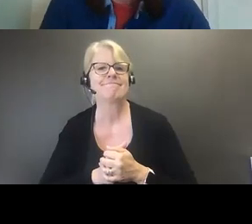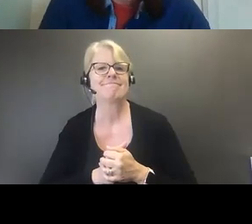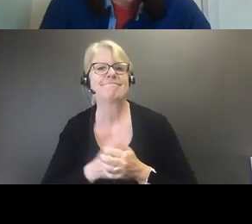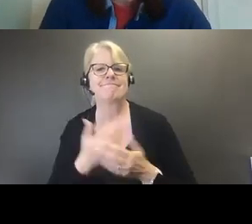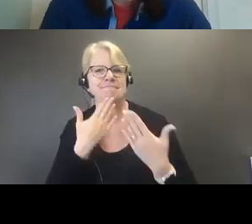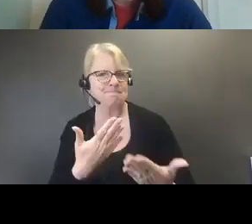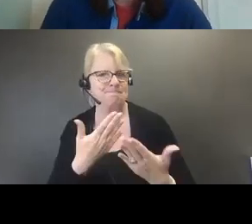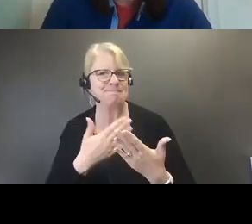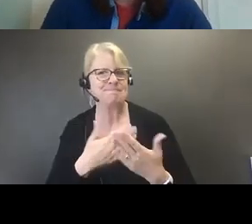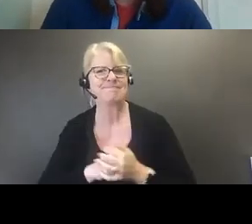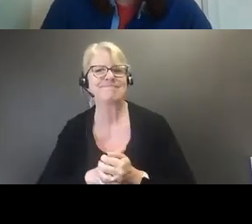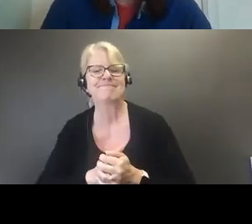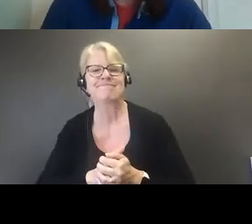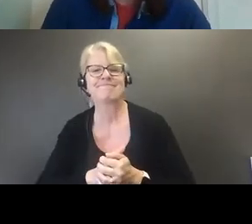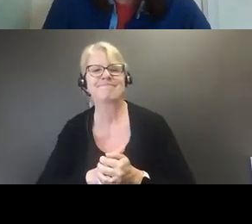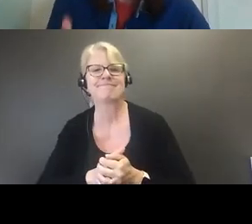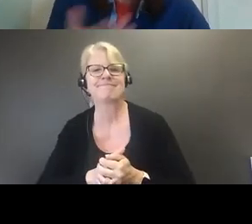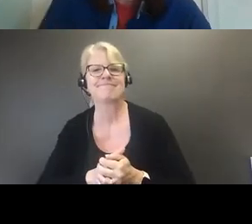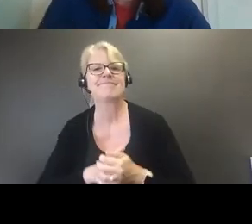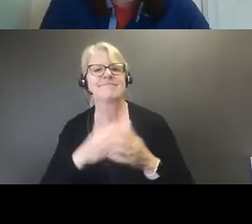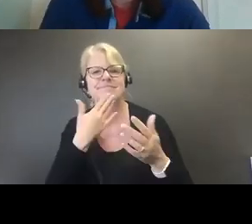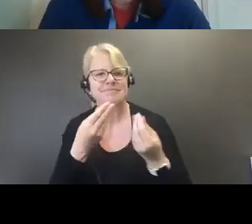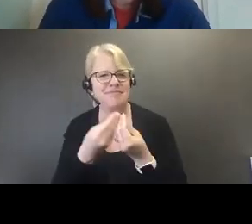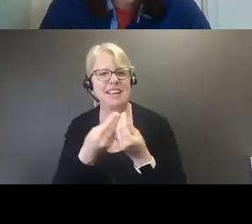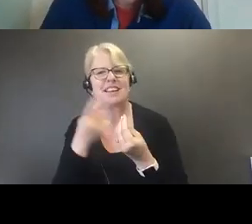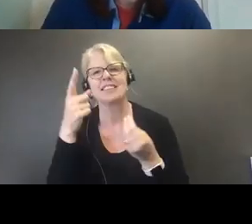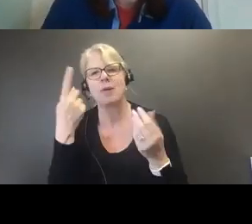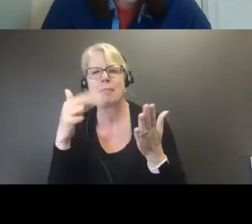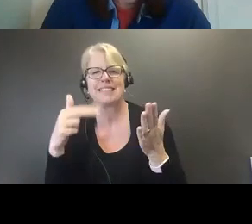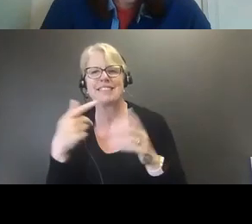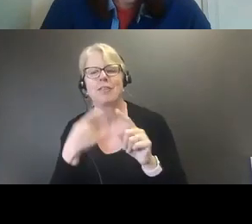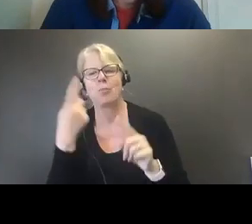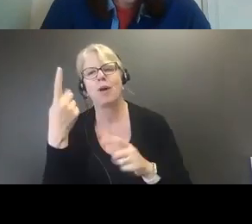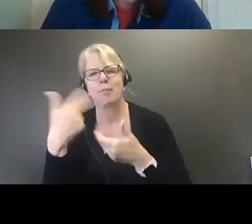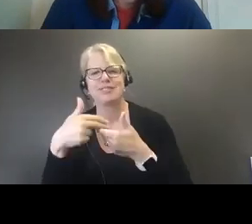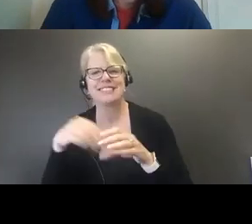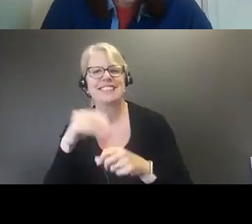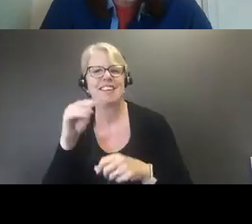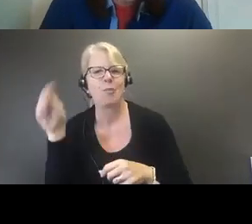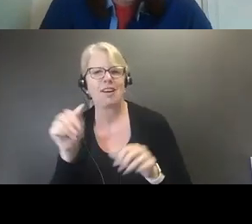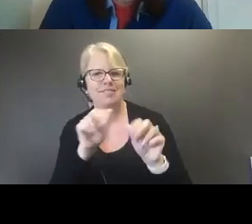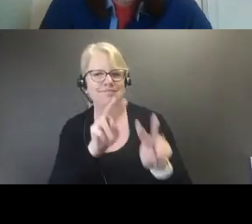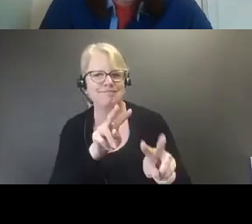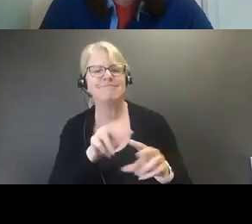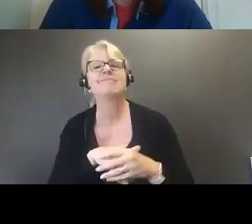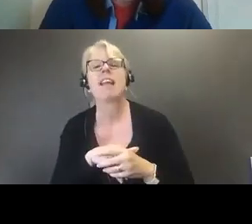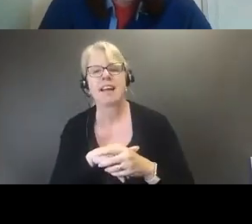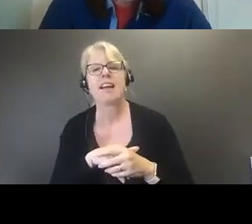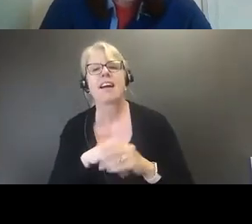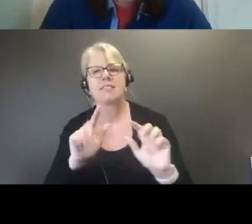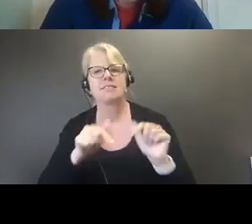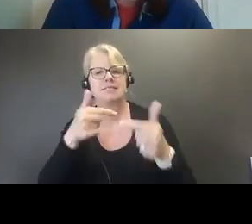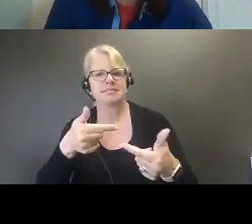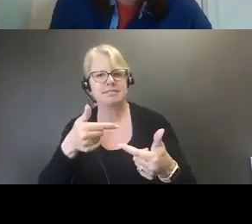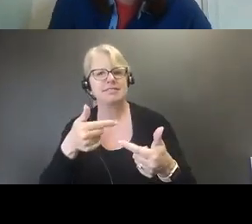Thank you very much. Merci beaucoup. Here's a little painting from one of our participants in Ottawa just to have a look at. And I will pass it on